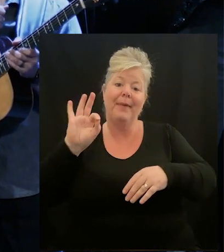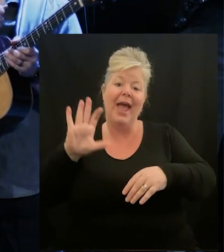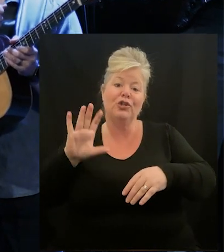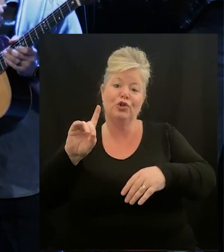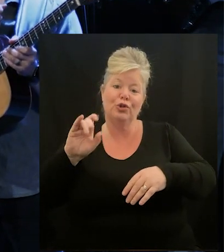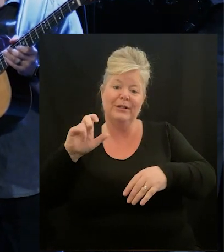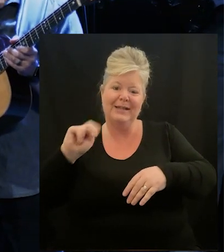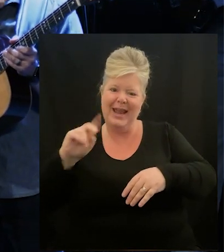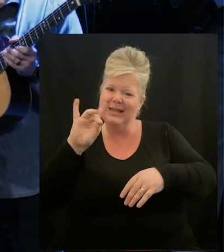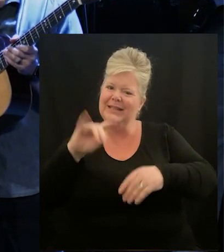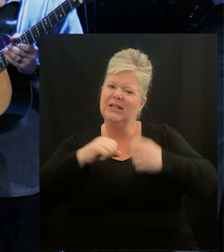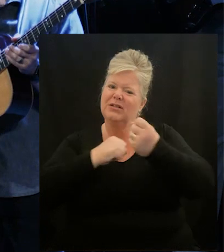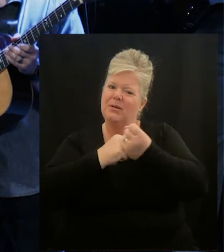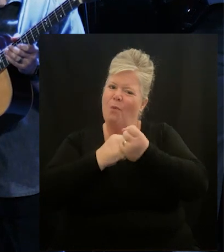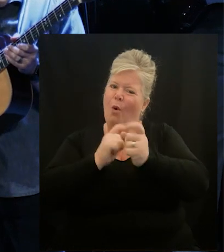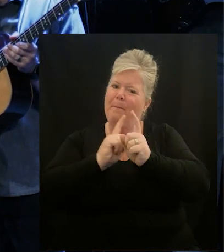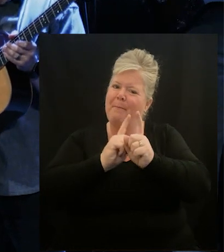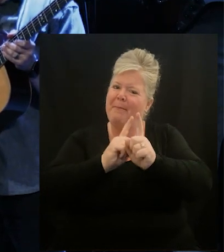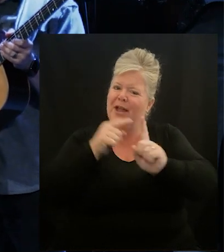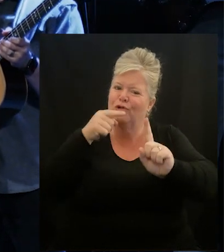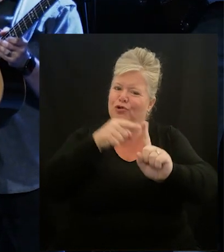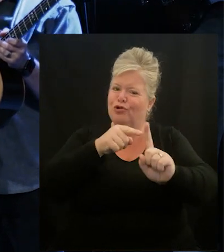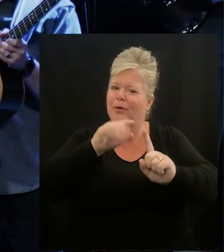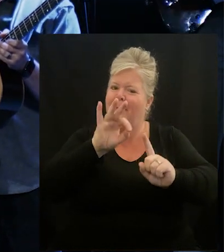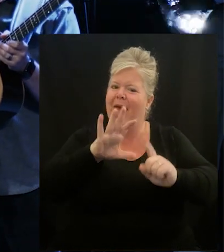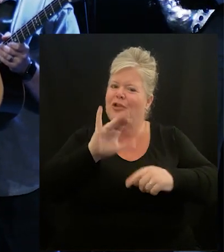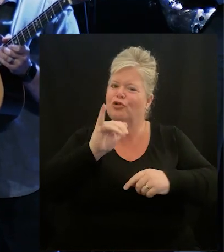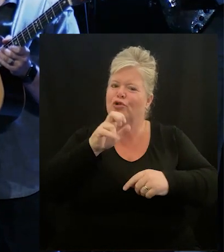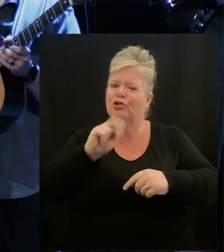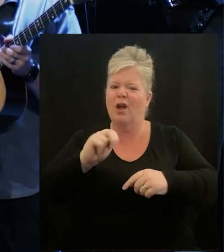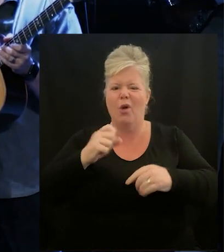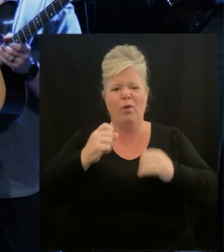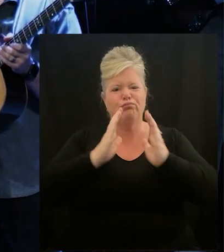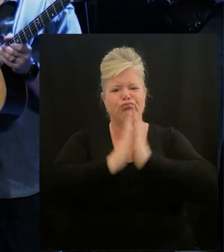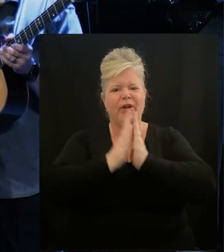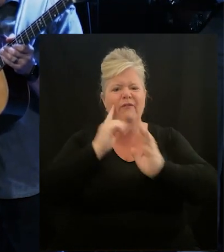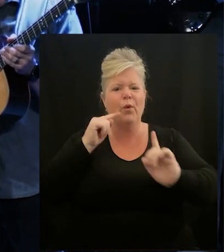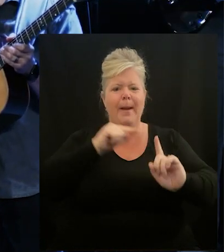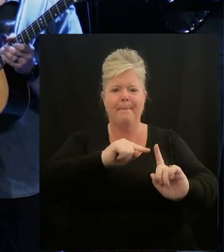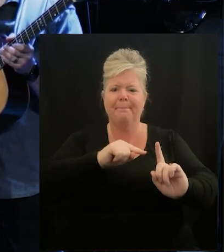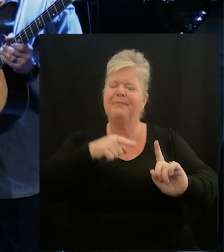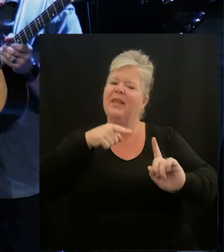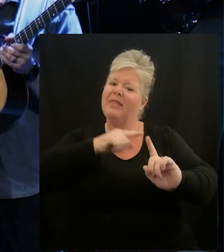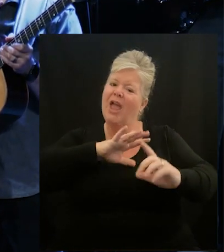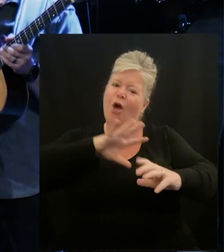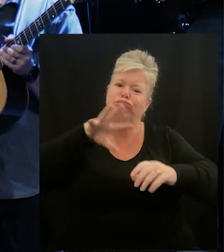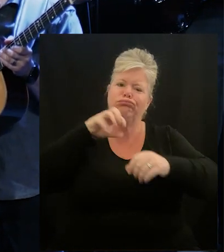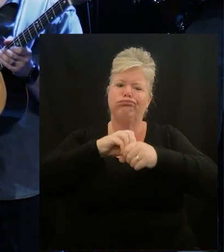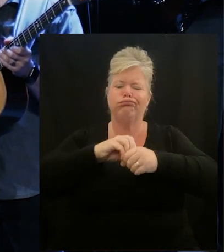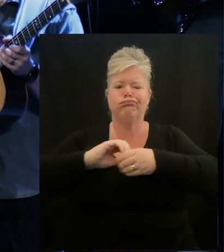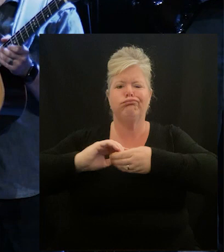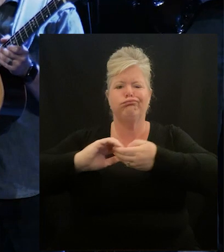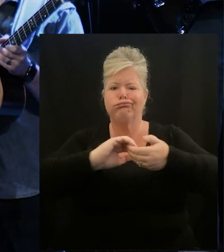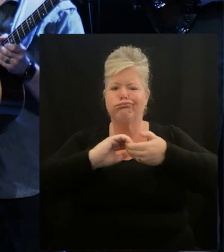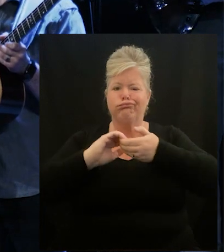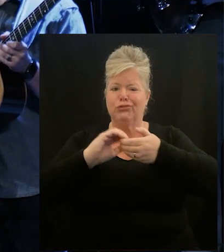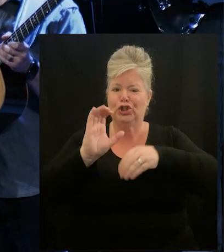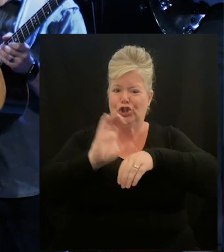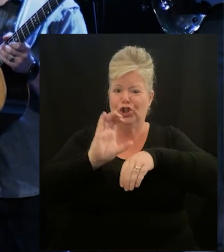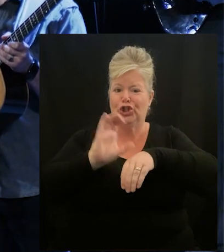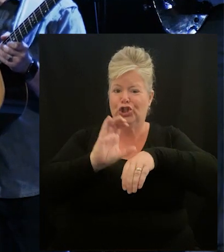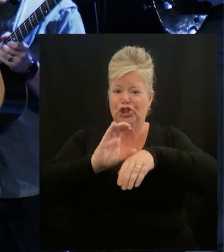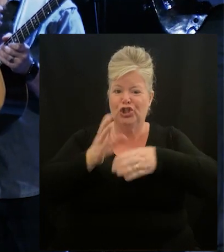mentor him. And it's just an incredible church. And so we're going to pray for them today. They are part of our Better Together churches, and they also